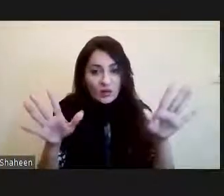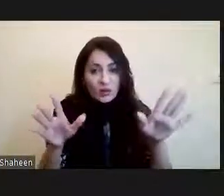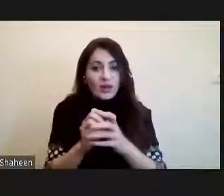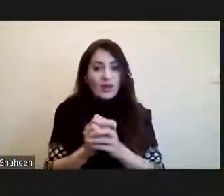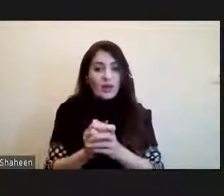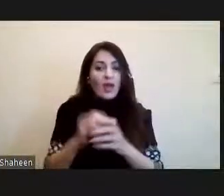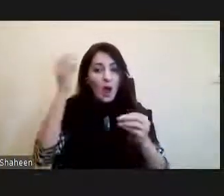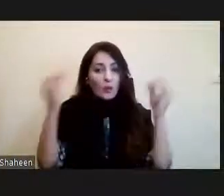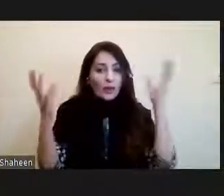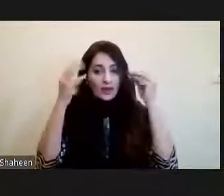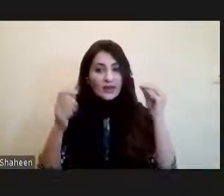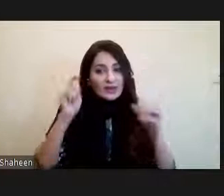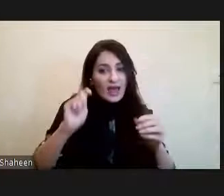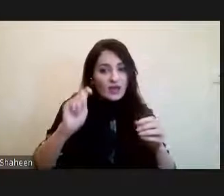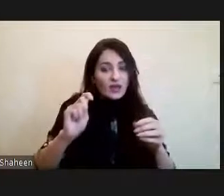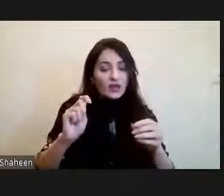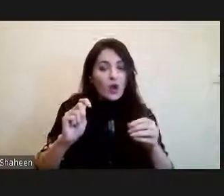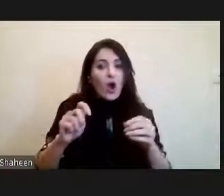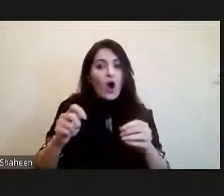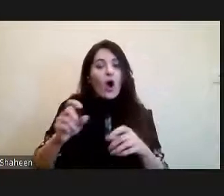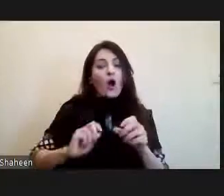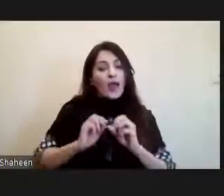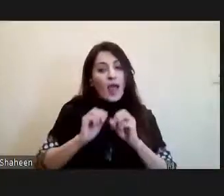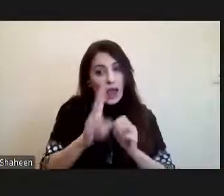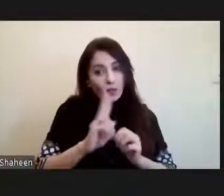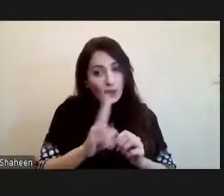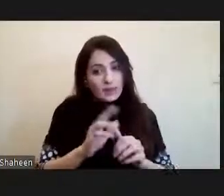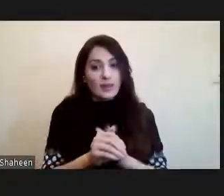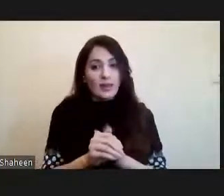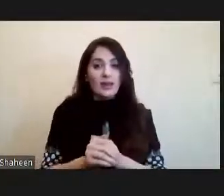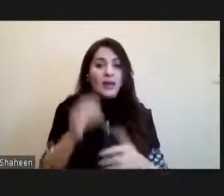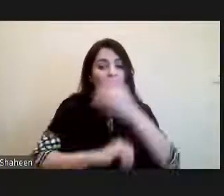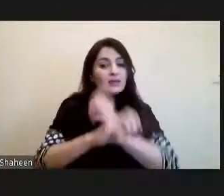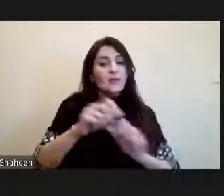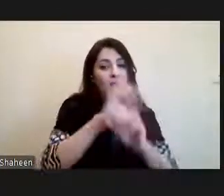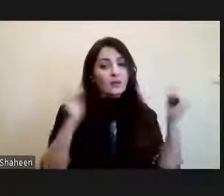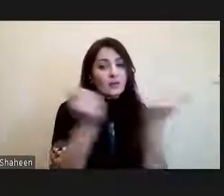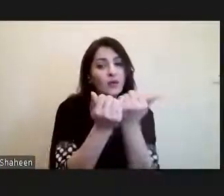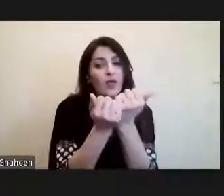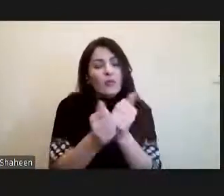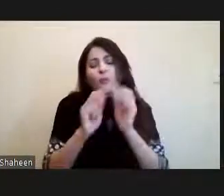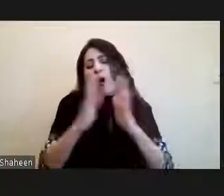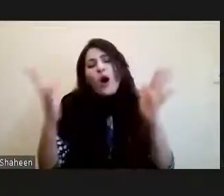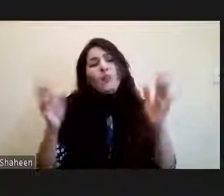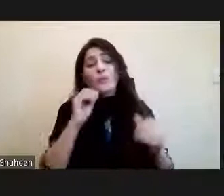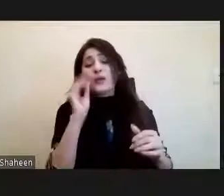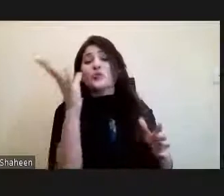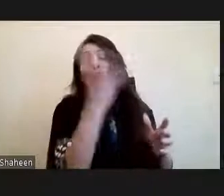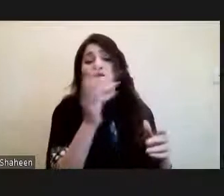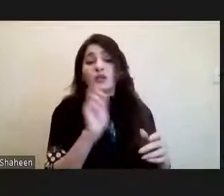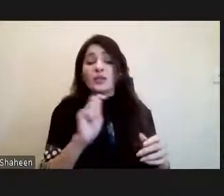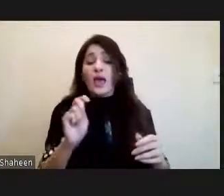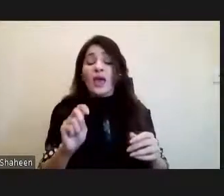has a popular saying called "nothing about us without us," and we take this to heart. So for us, awareness begins with